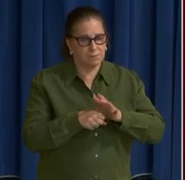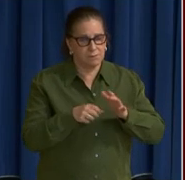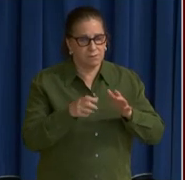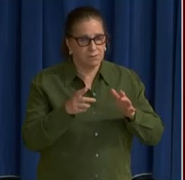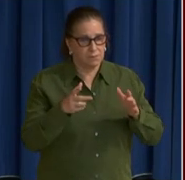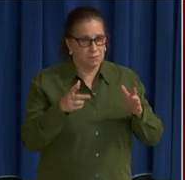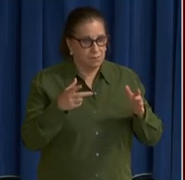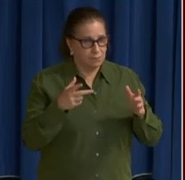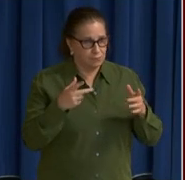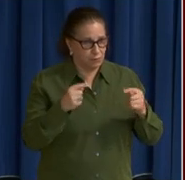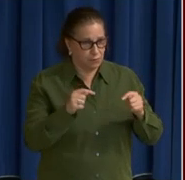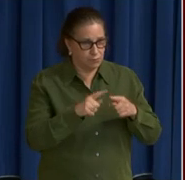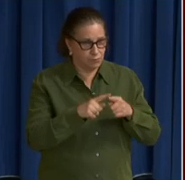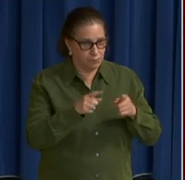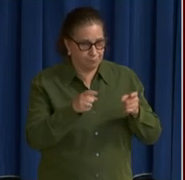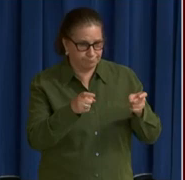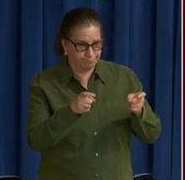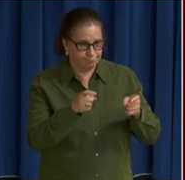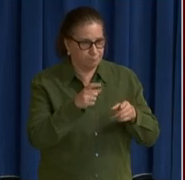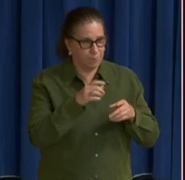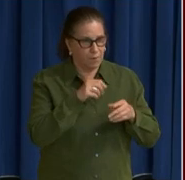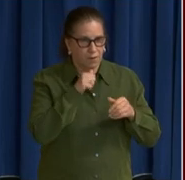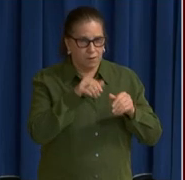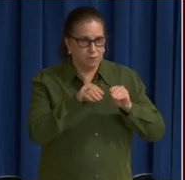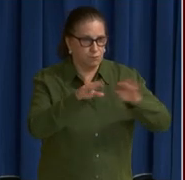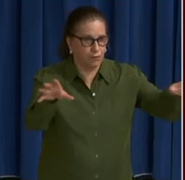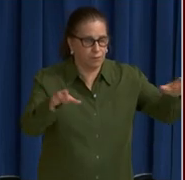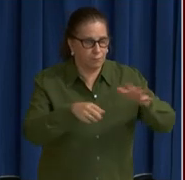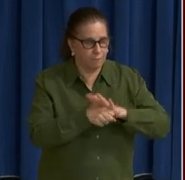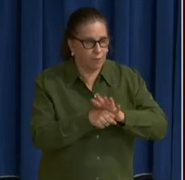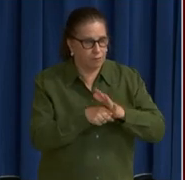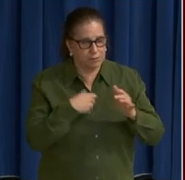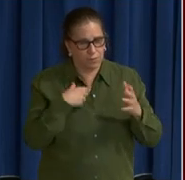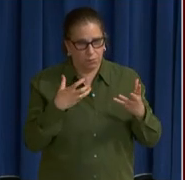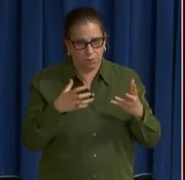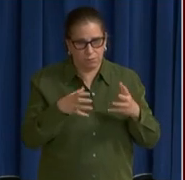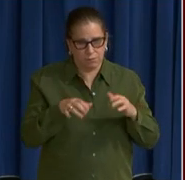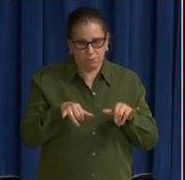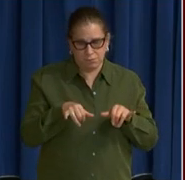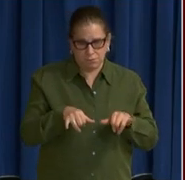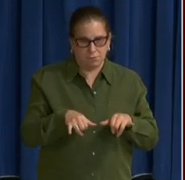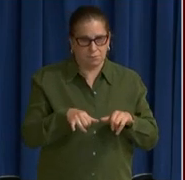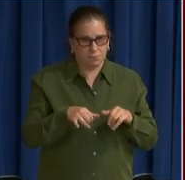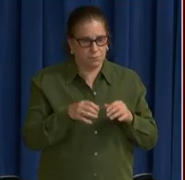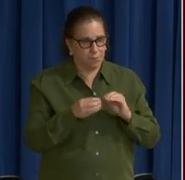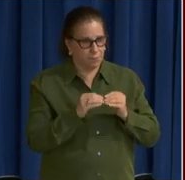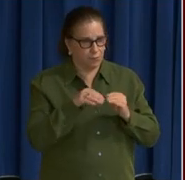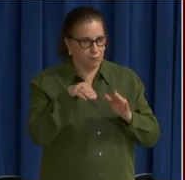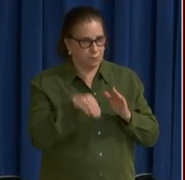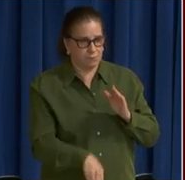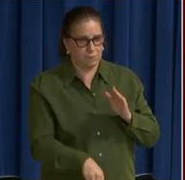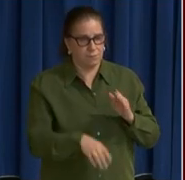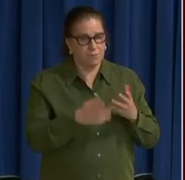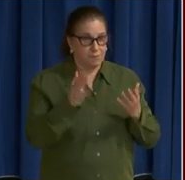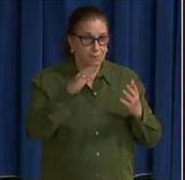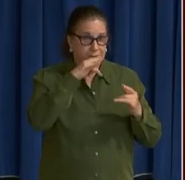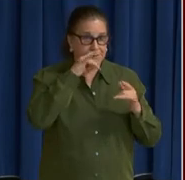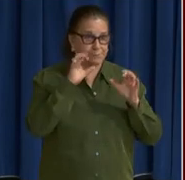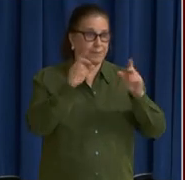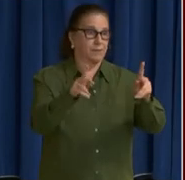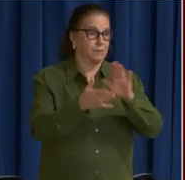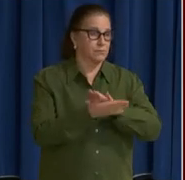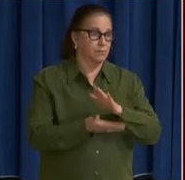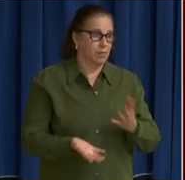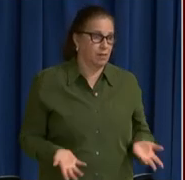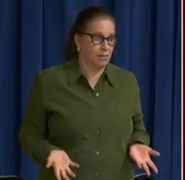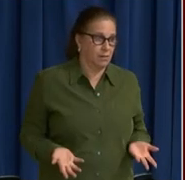of November the 9th, our kids will be able to go back to school. So it's concerned, and we know when that happens, that the rest of